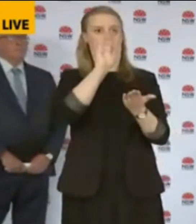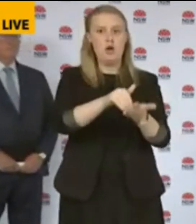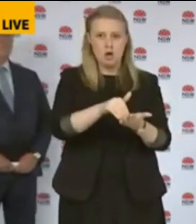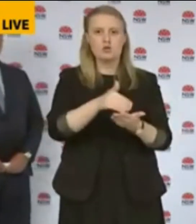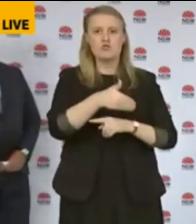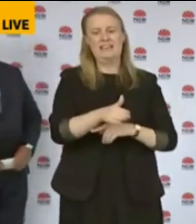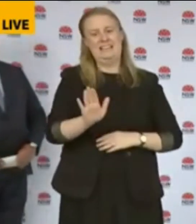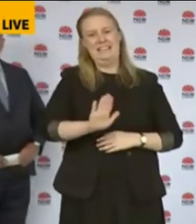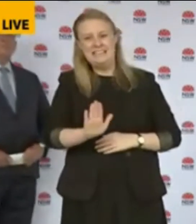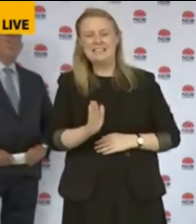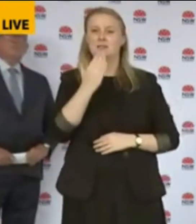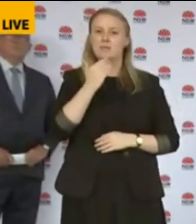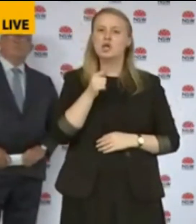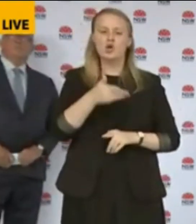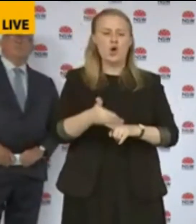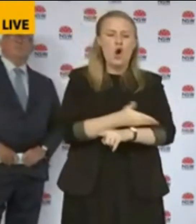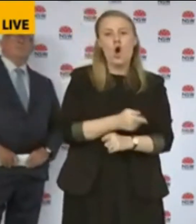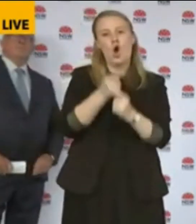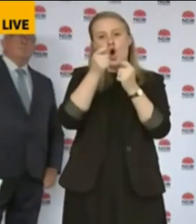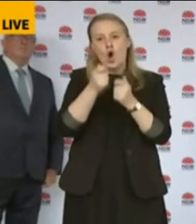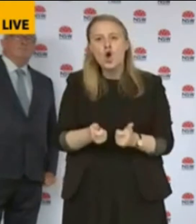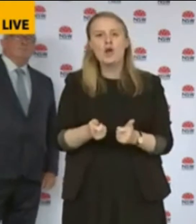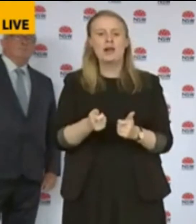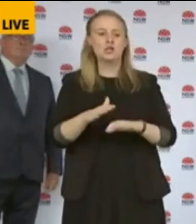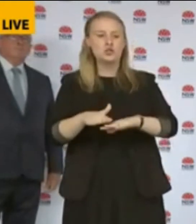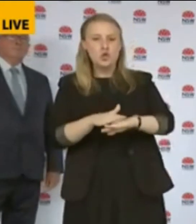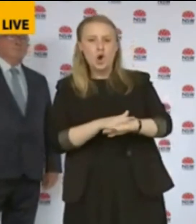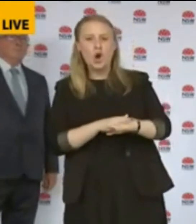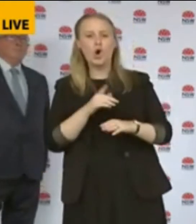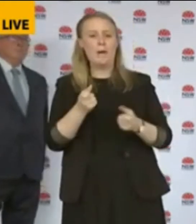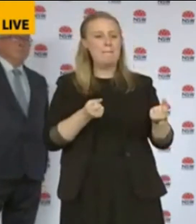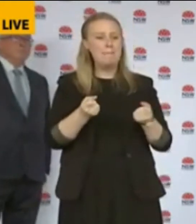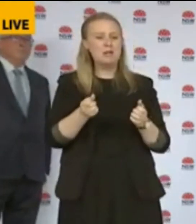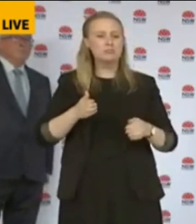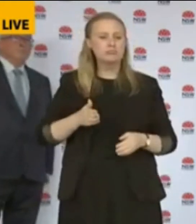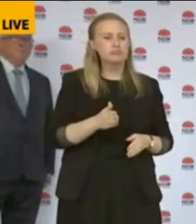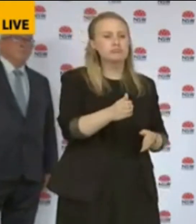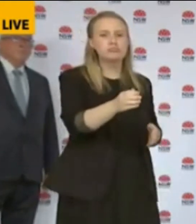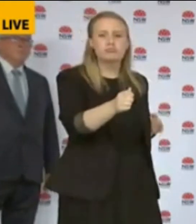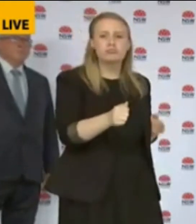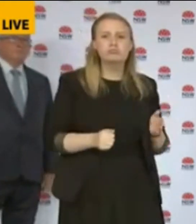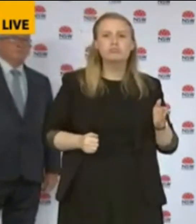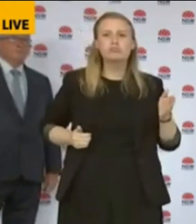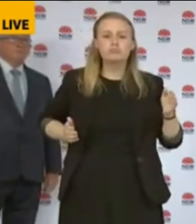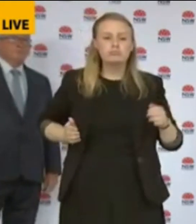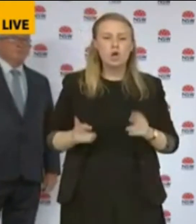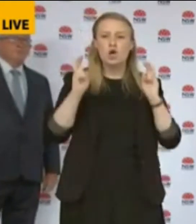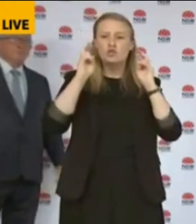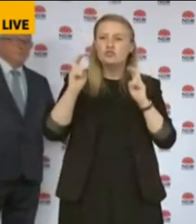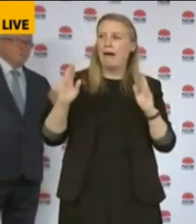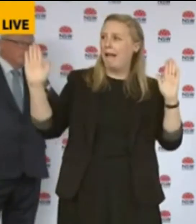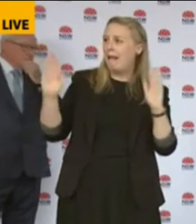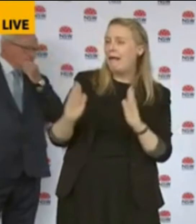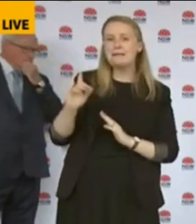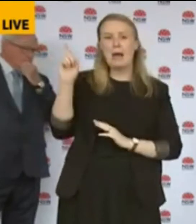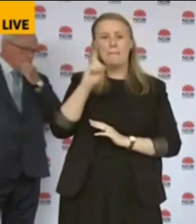or 10:30 on the first or second day. Please spread the load so we can queue you successfully. And when you're waiting,